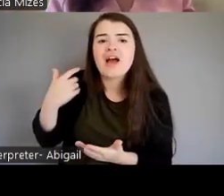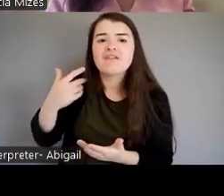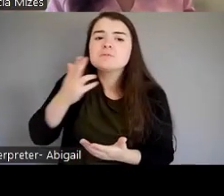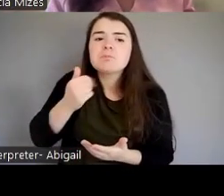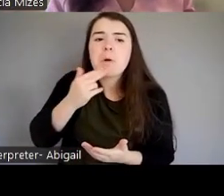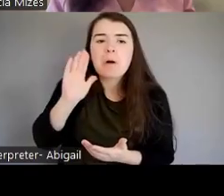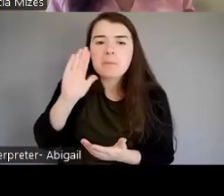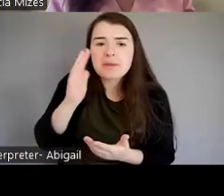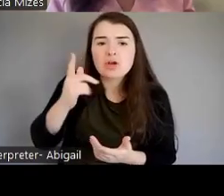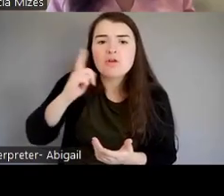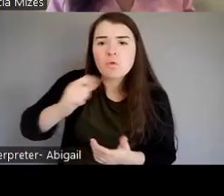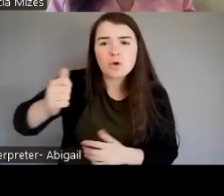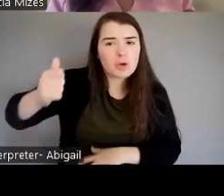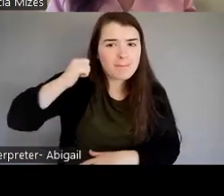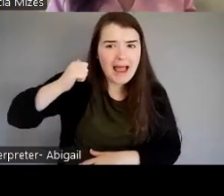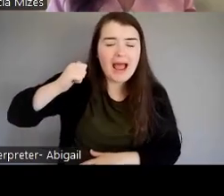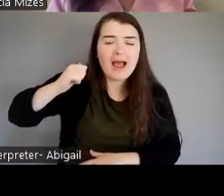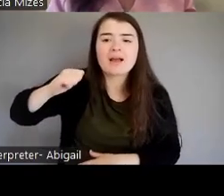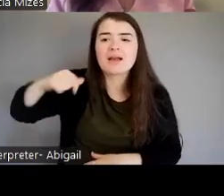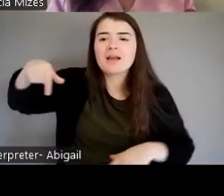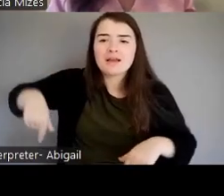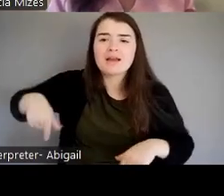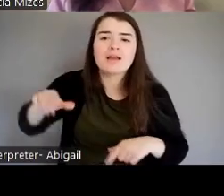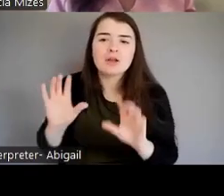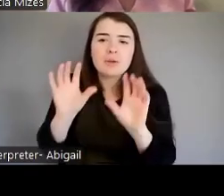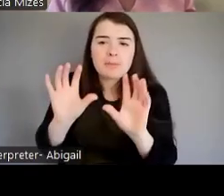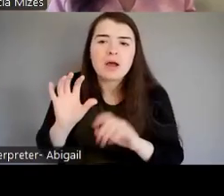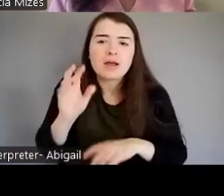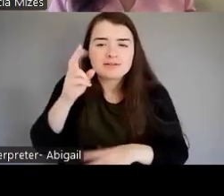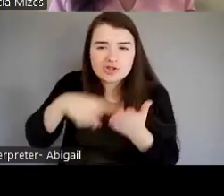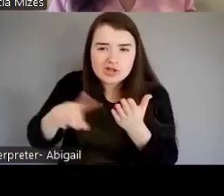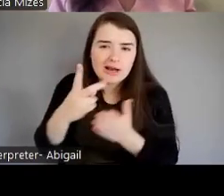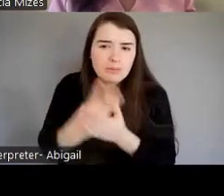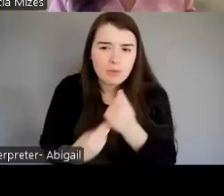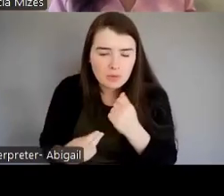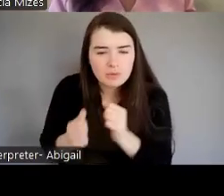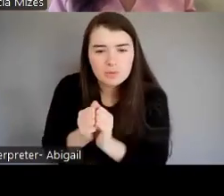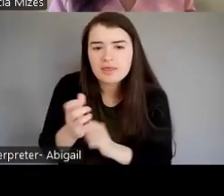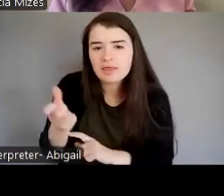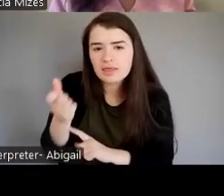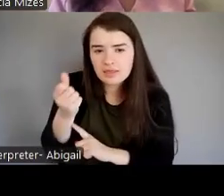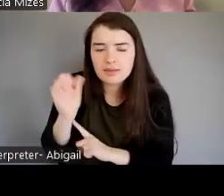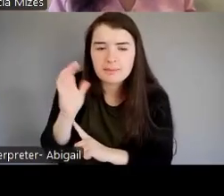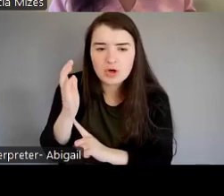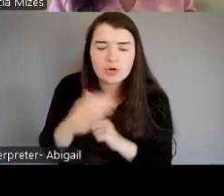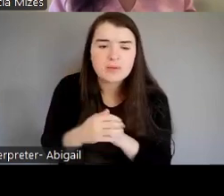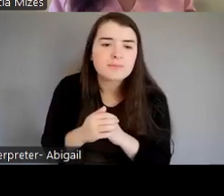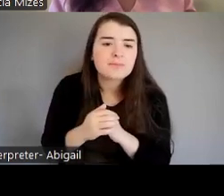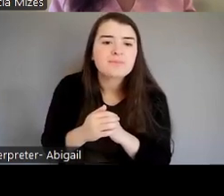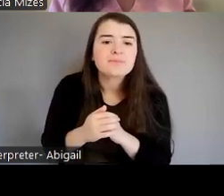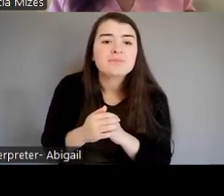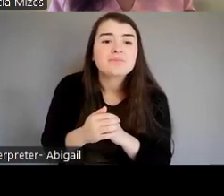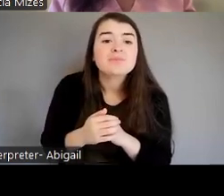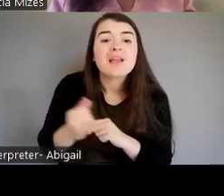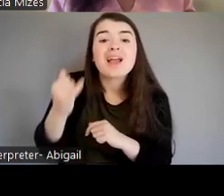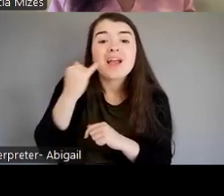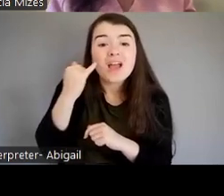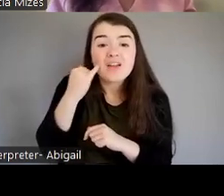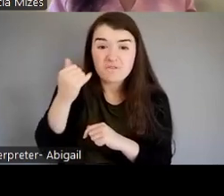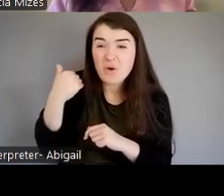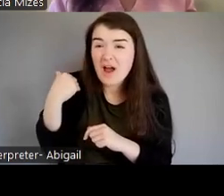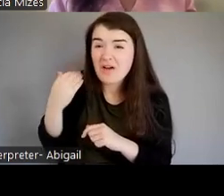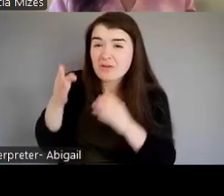at those areas you wouldn't always normally see. I think another important thing is if you live with someone or you have someone close to you who feels comfortable checking your